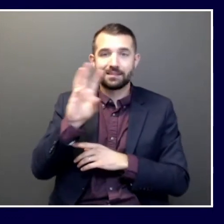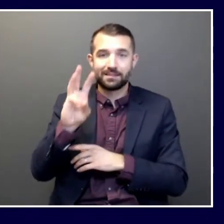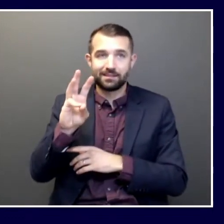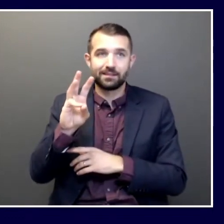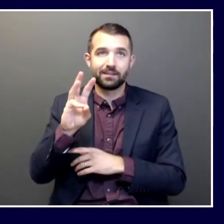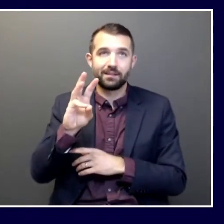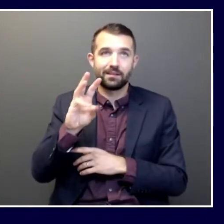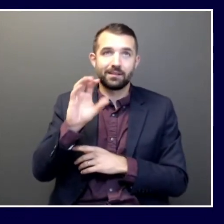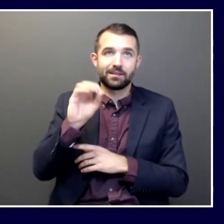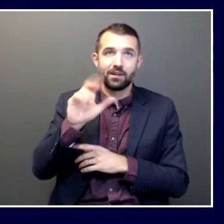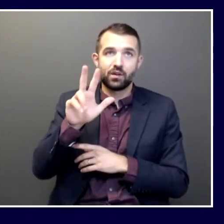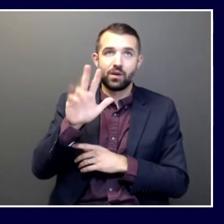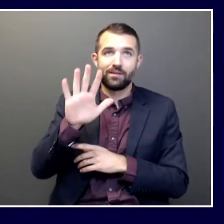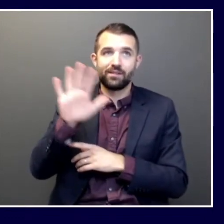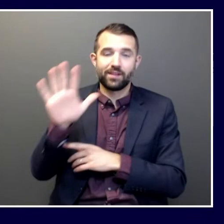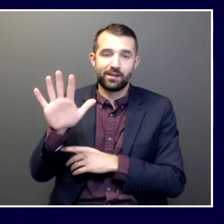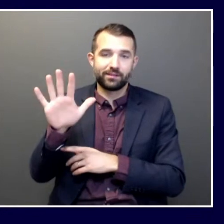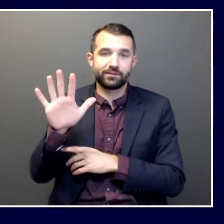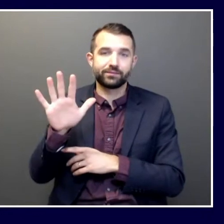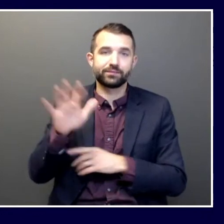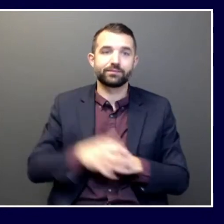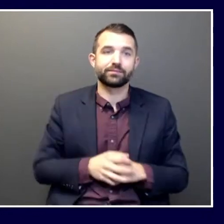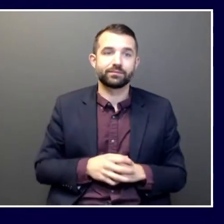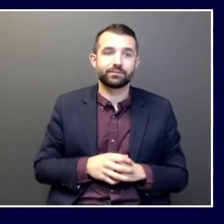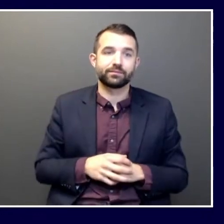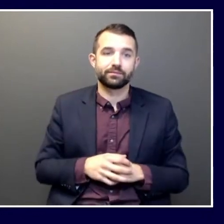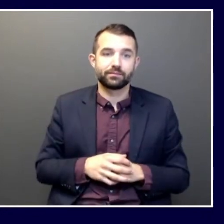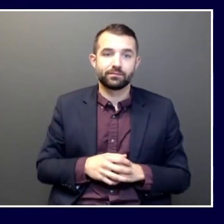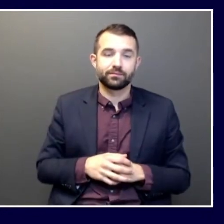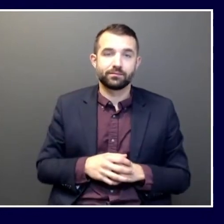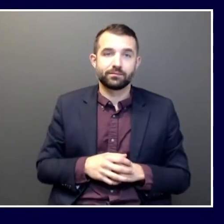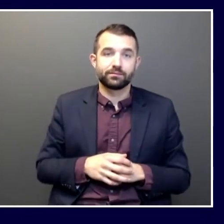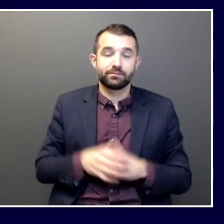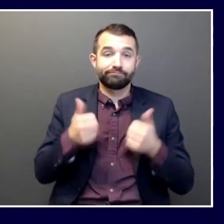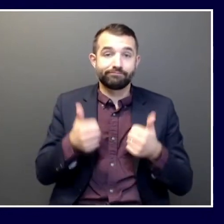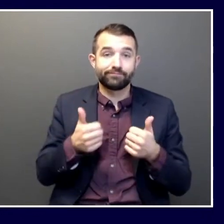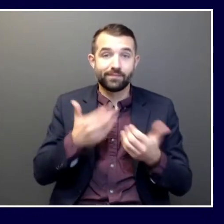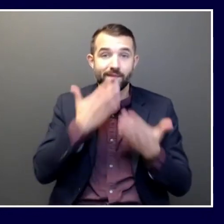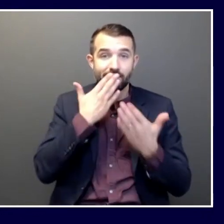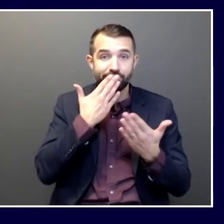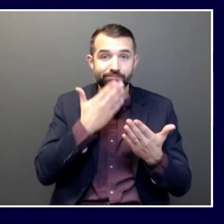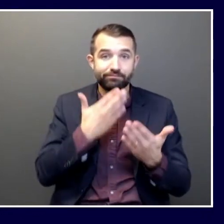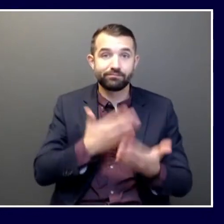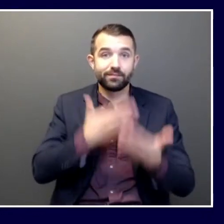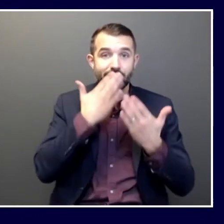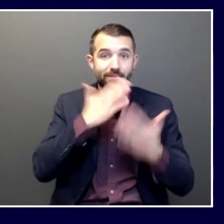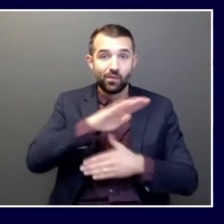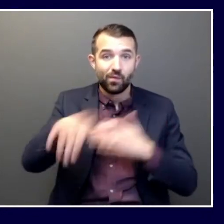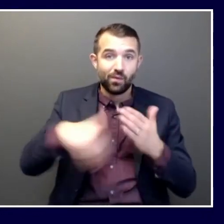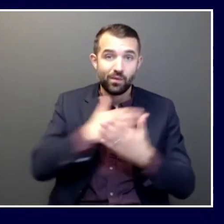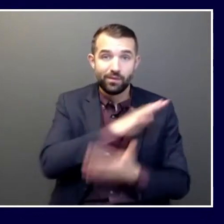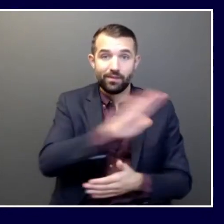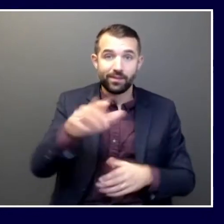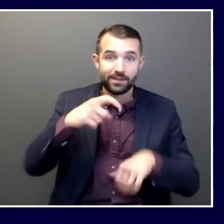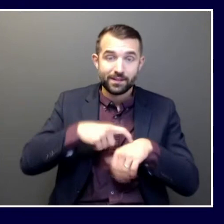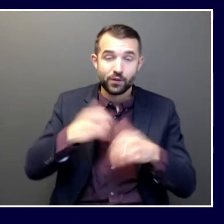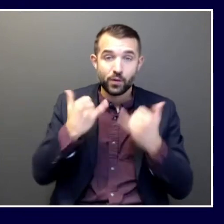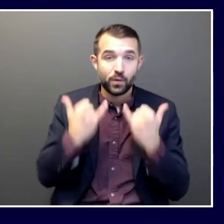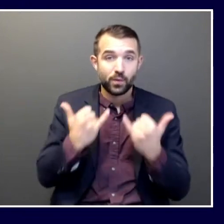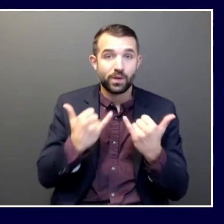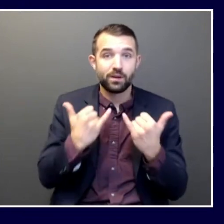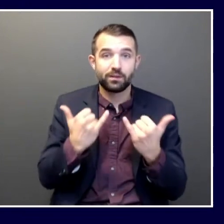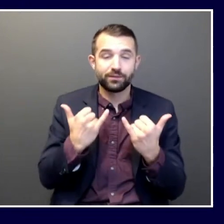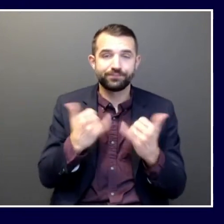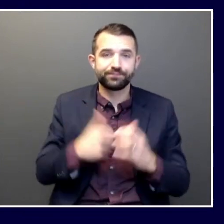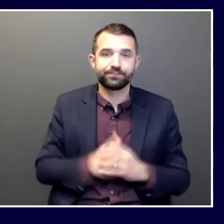866-636-0355. Thank you. Great. Thank you, Commissioner. And thanks to everyone for taking some time out of your afternoon to hear about where we